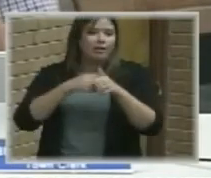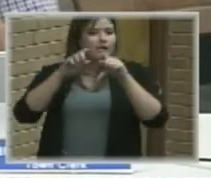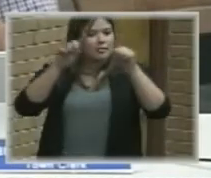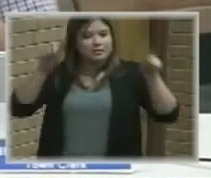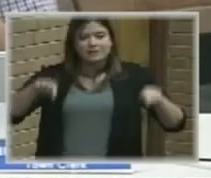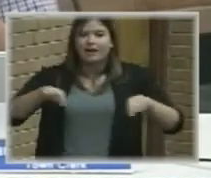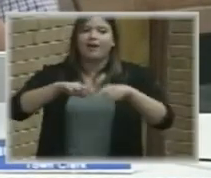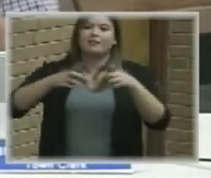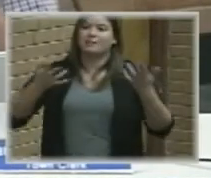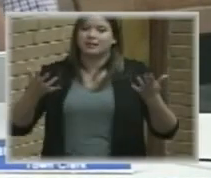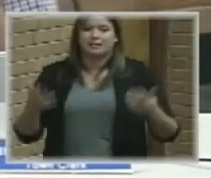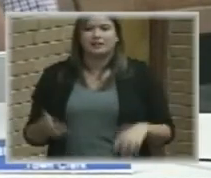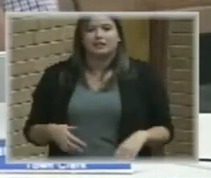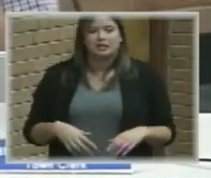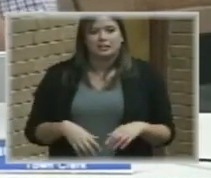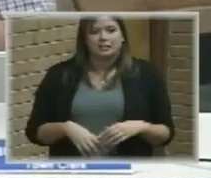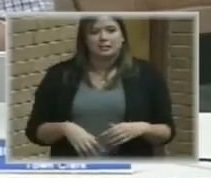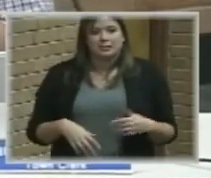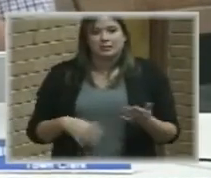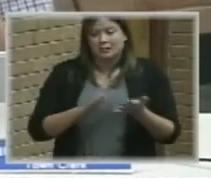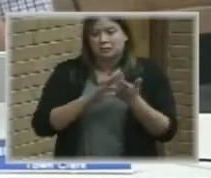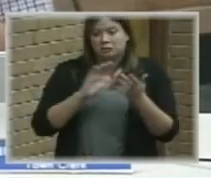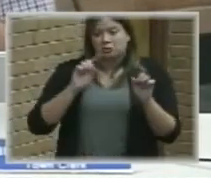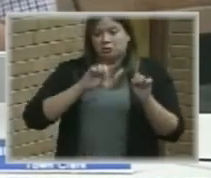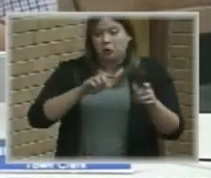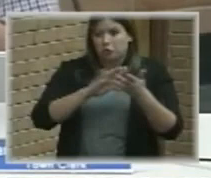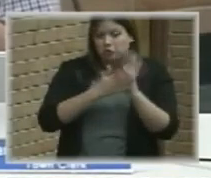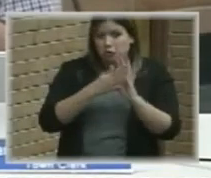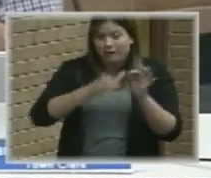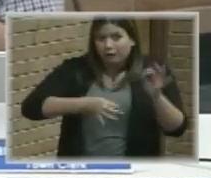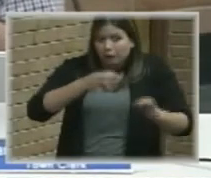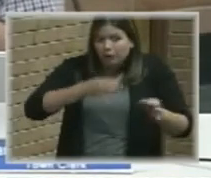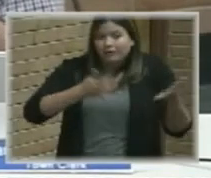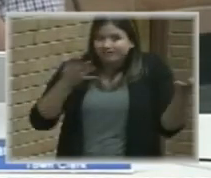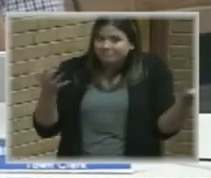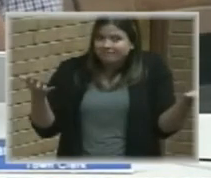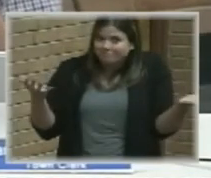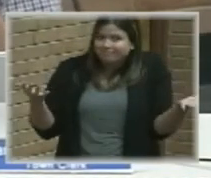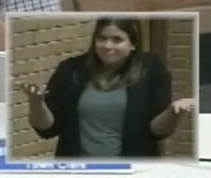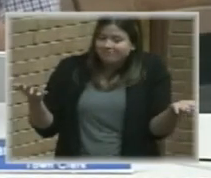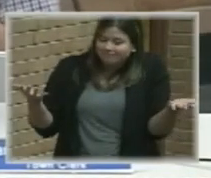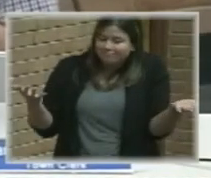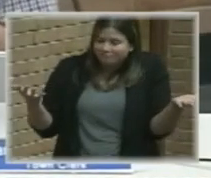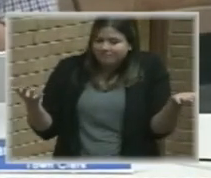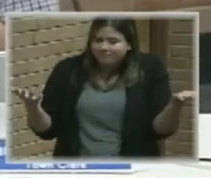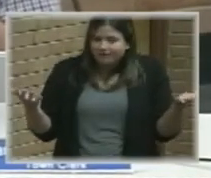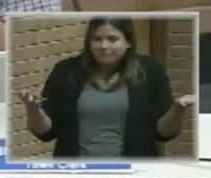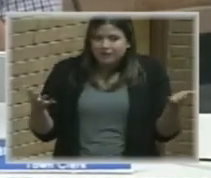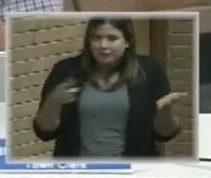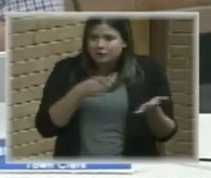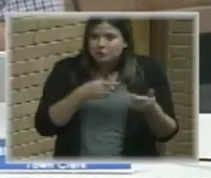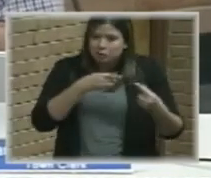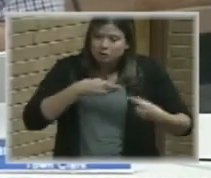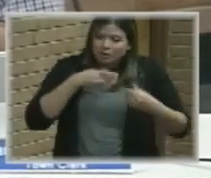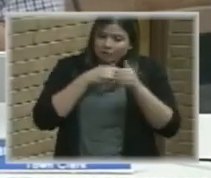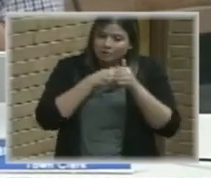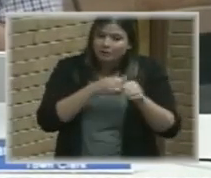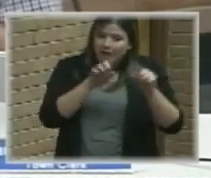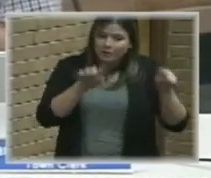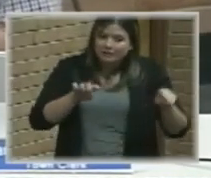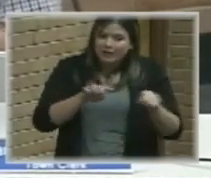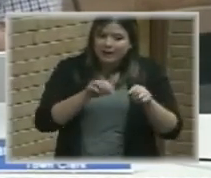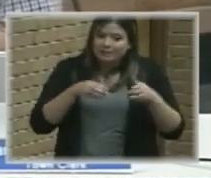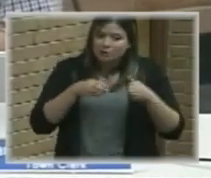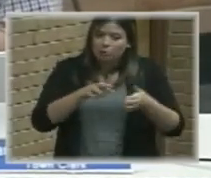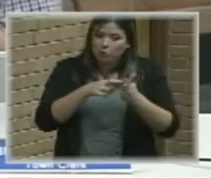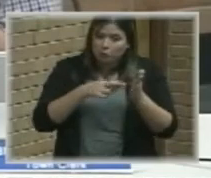up to traffic court, are there because they have difficulty with signs and road rules. But they've been honoring these signs,